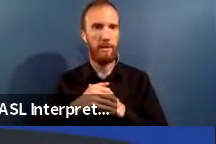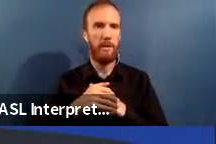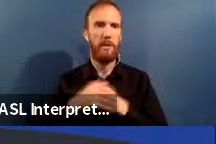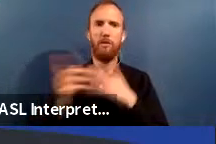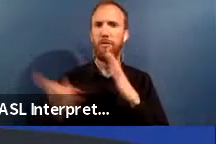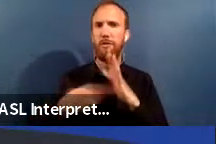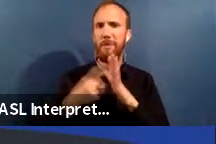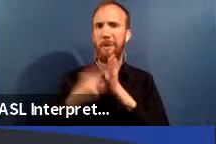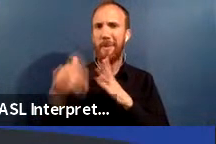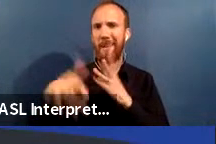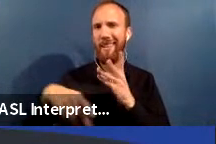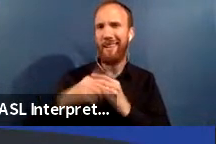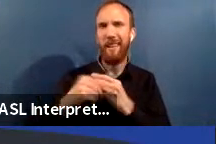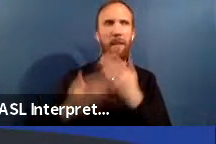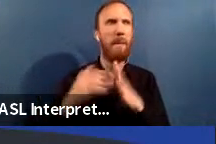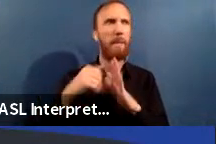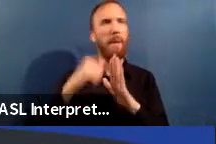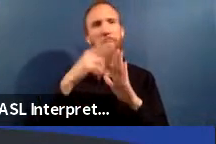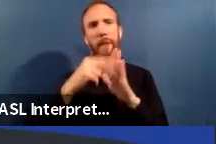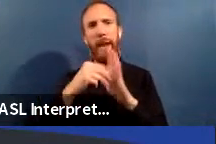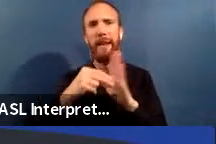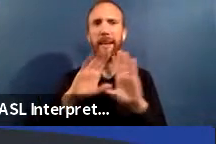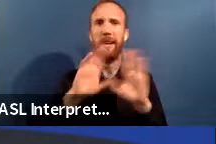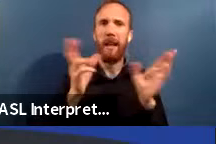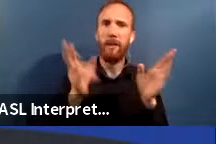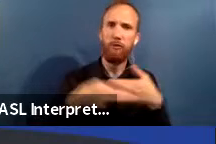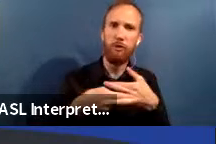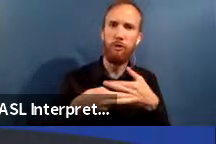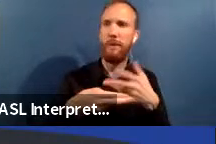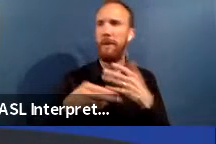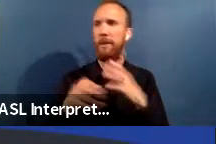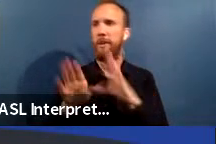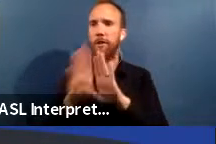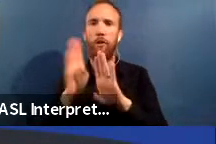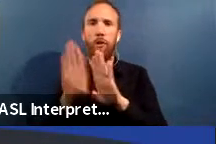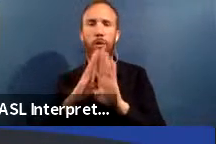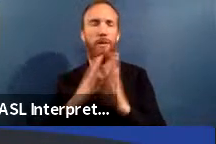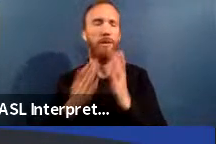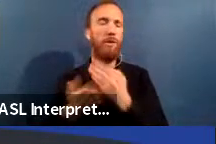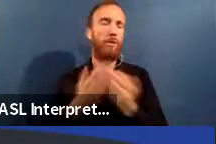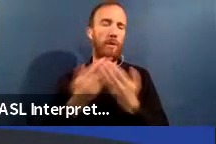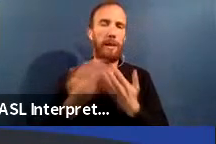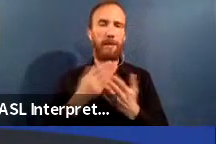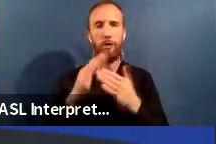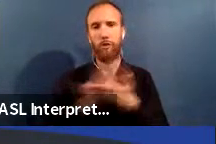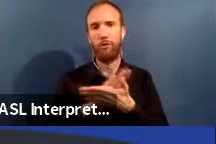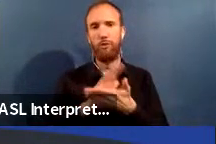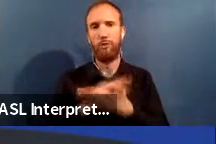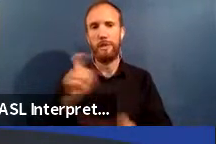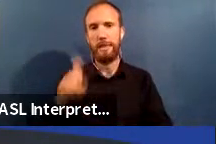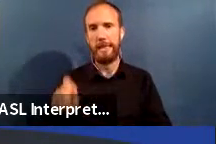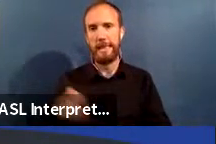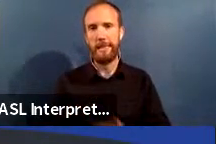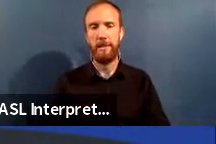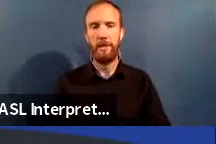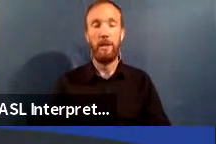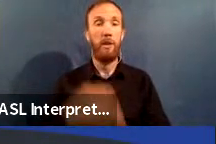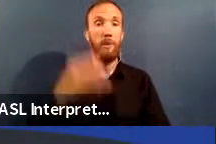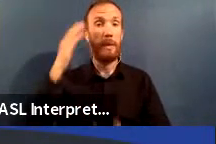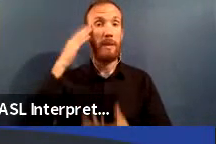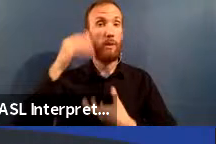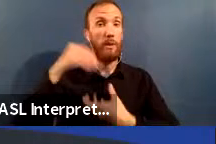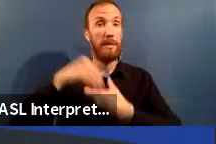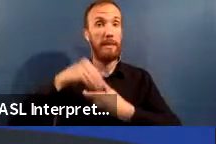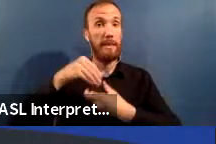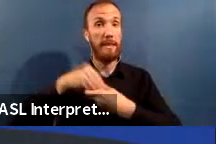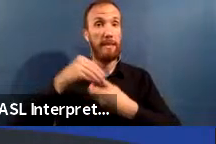entire classrooms and/or corridors, depending on the individual needs of the schools. We know that interior finishes are